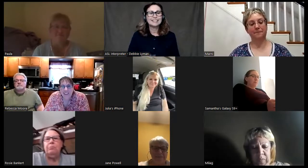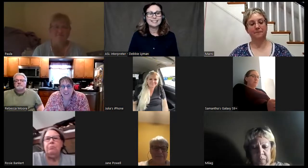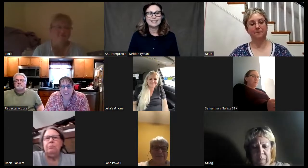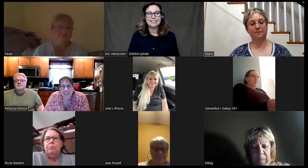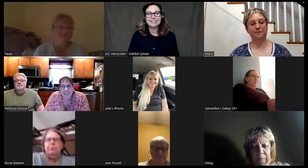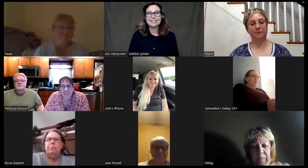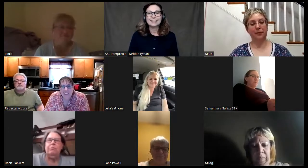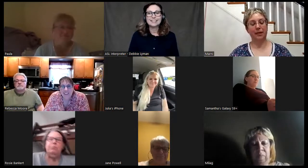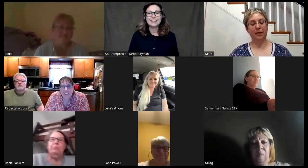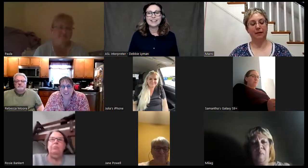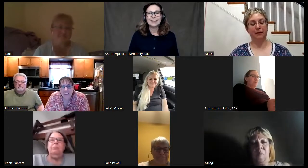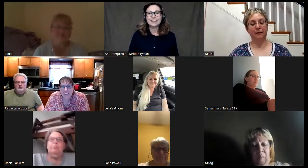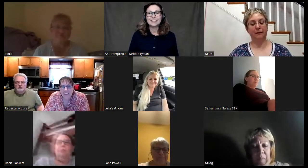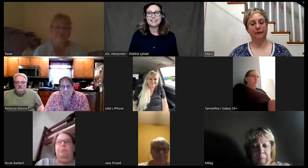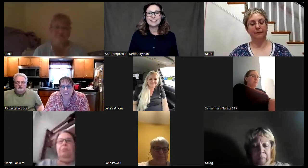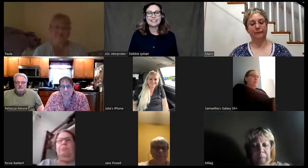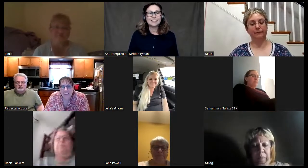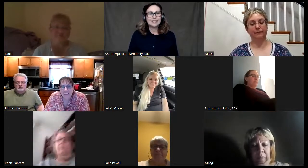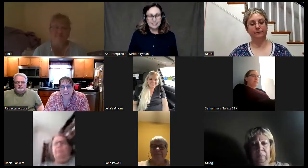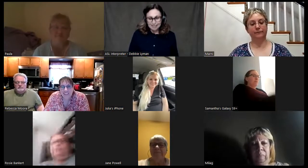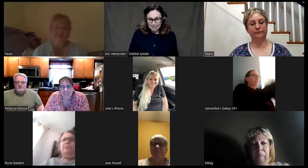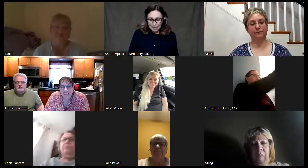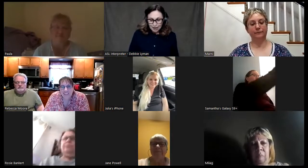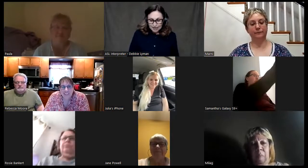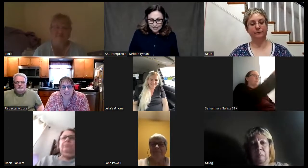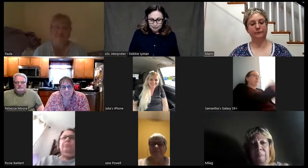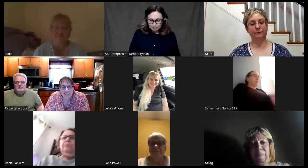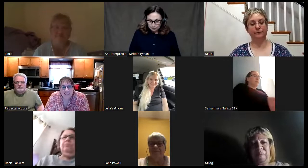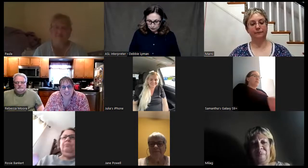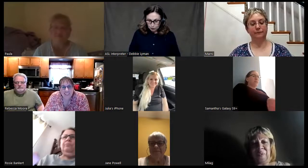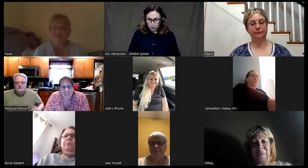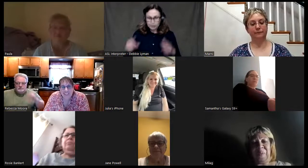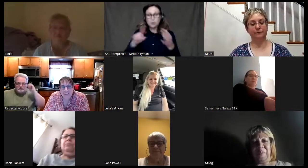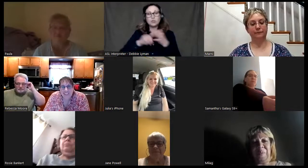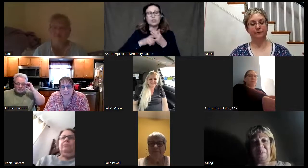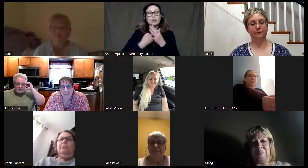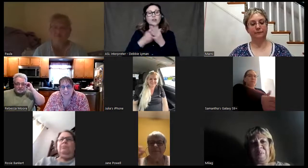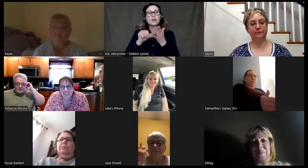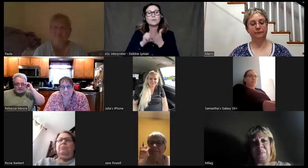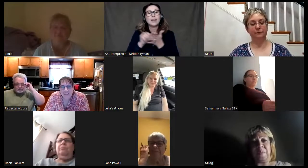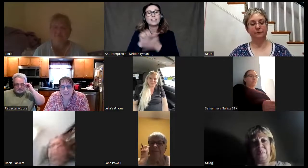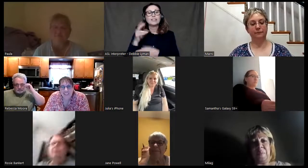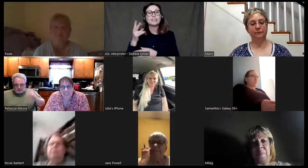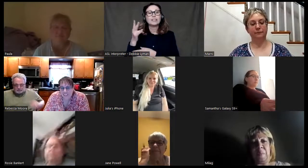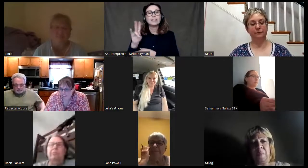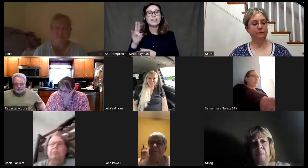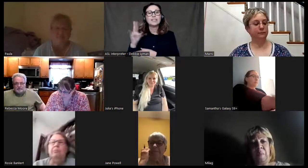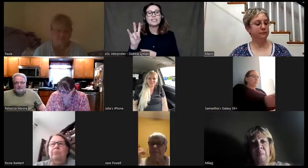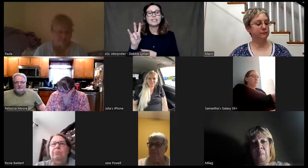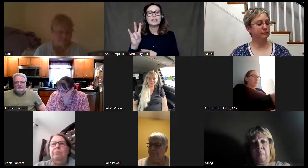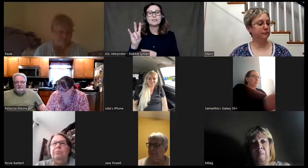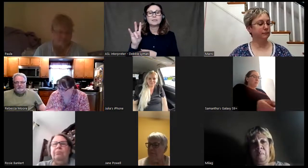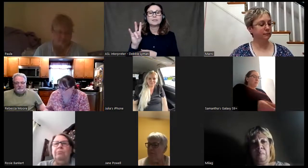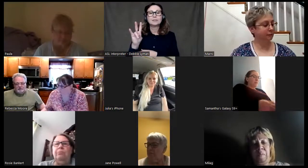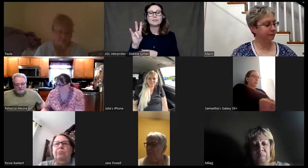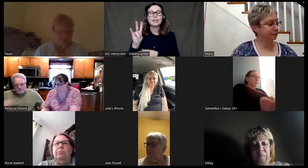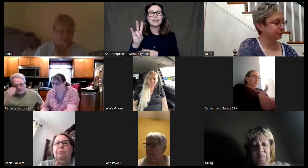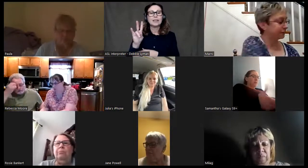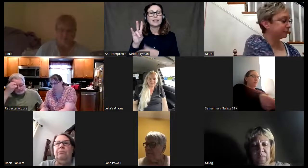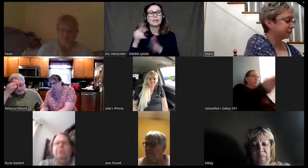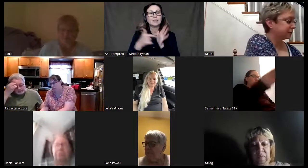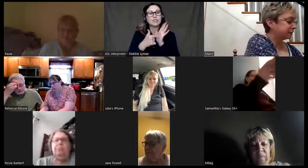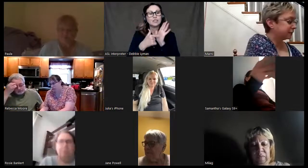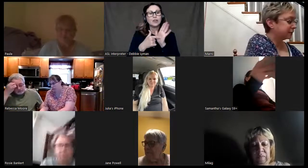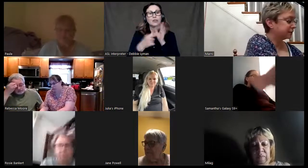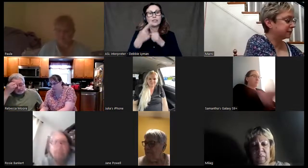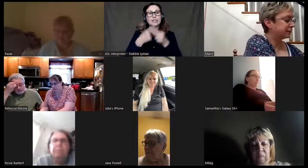Nice. All right. Okay. So we will start on page 17.